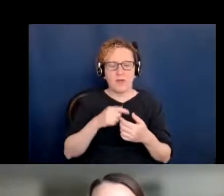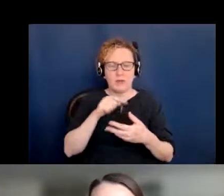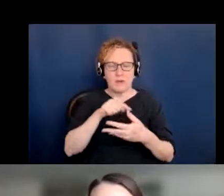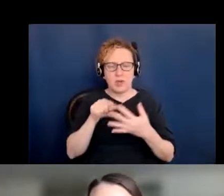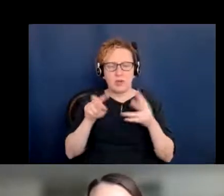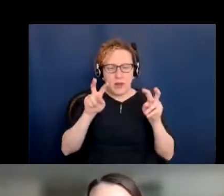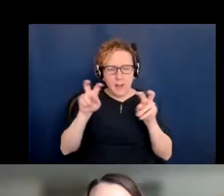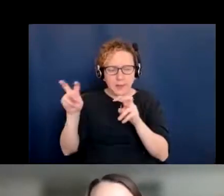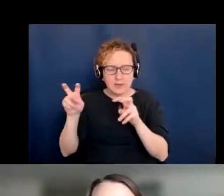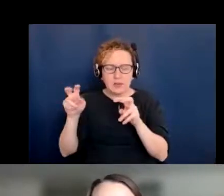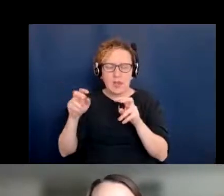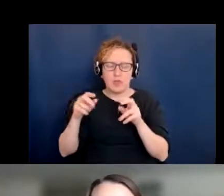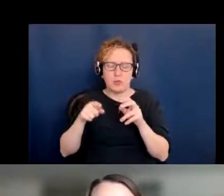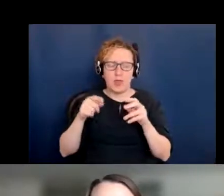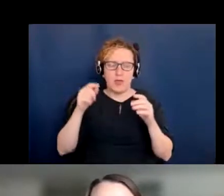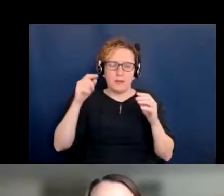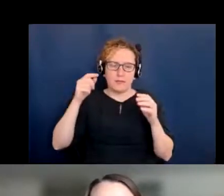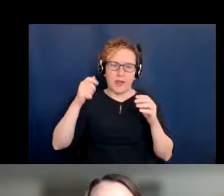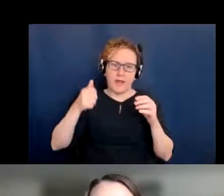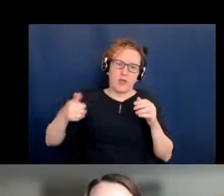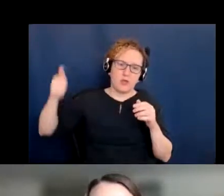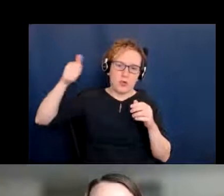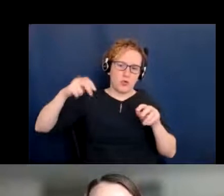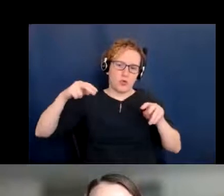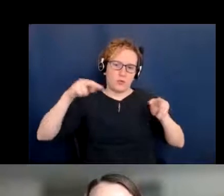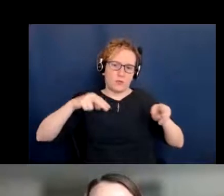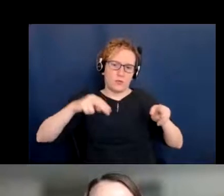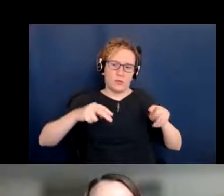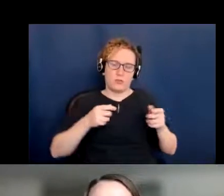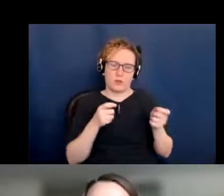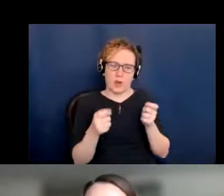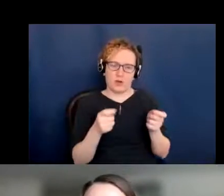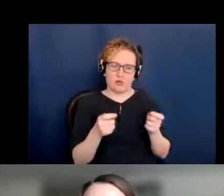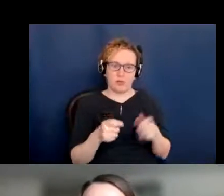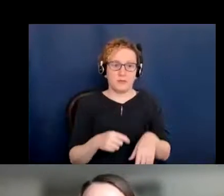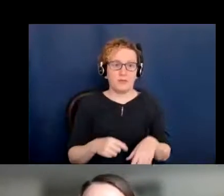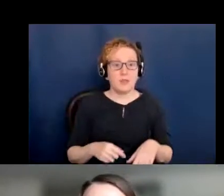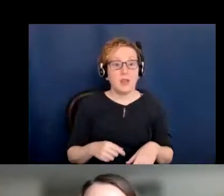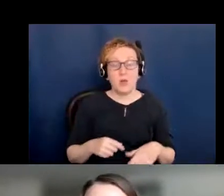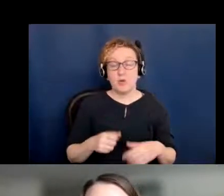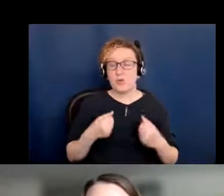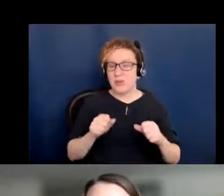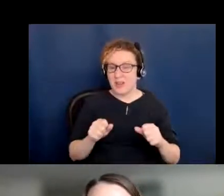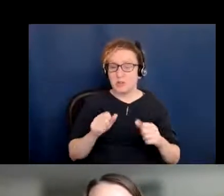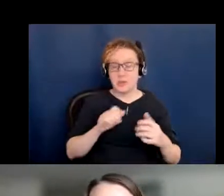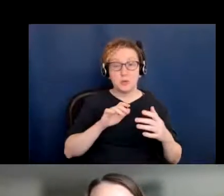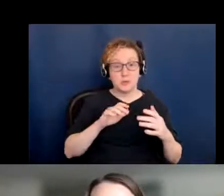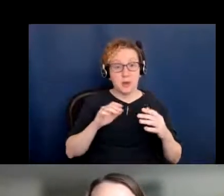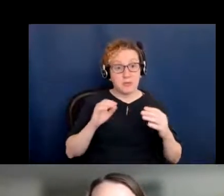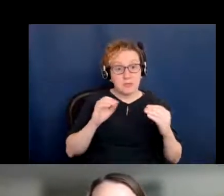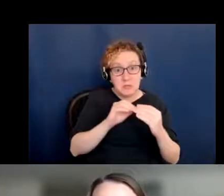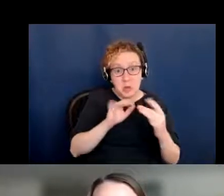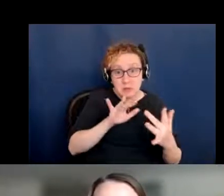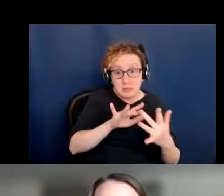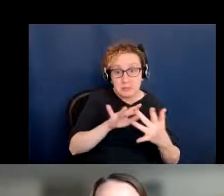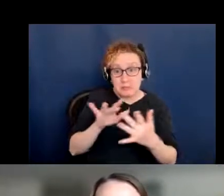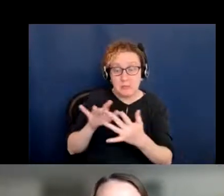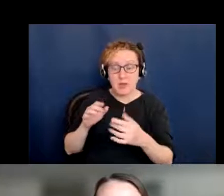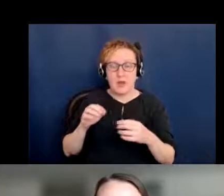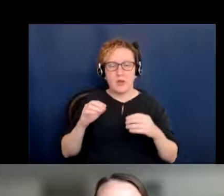your self-awareness, second, deepen your awareness of others, third, being able to manage your emotional response in